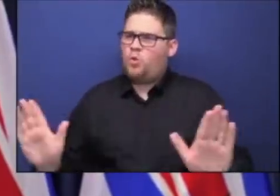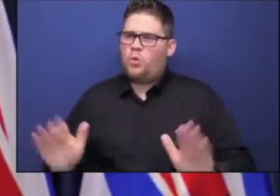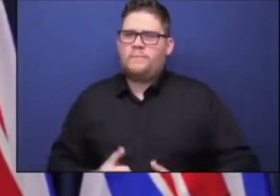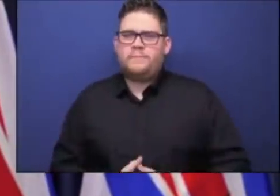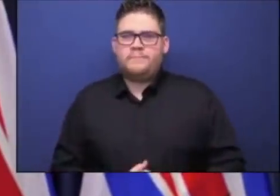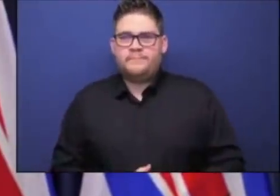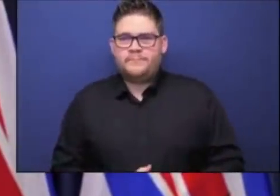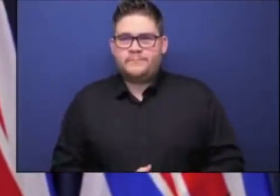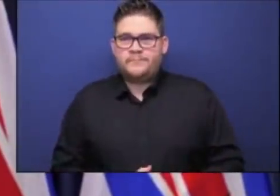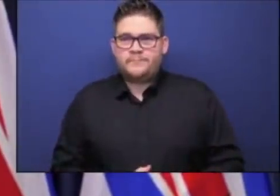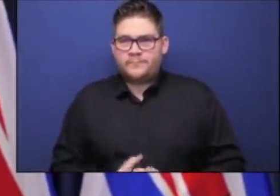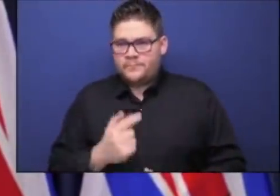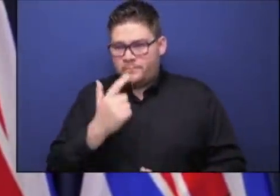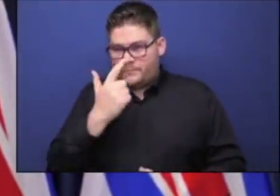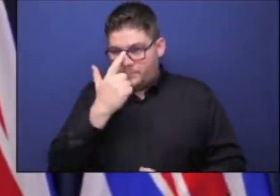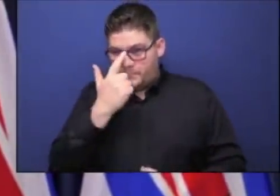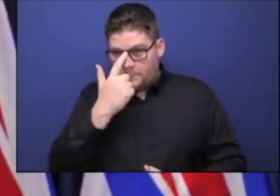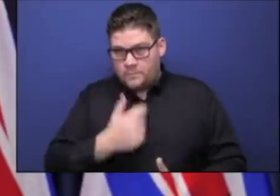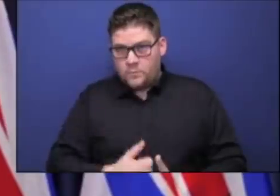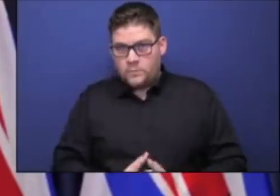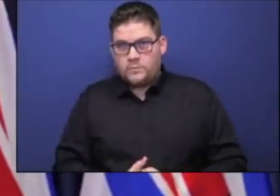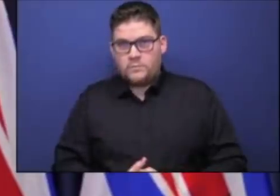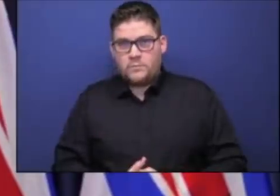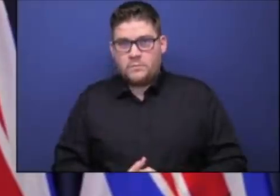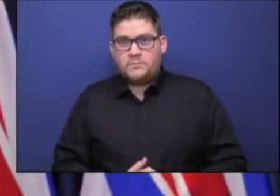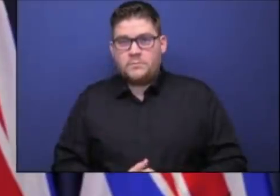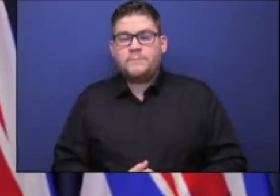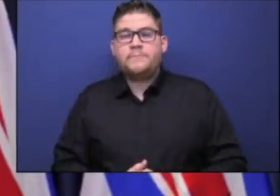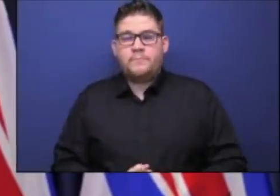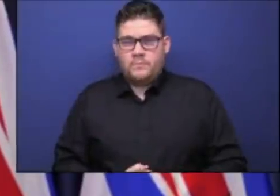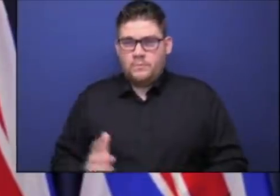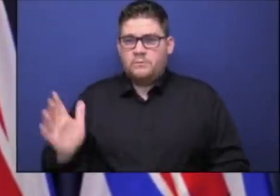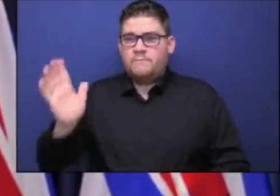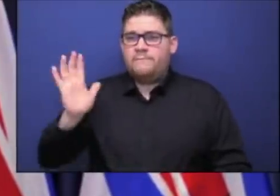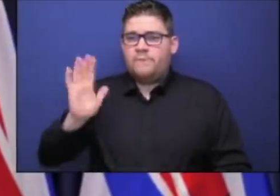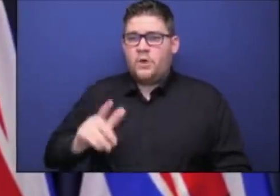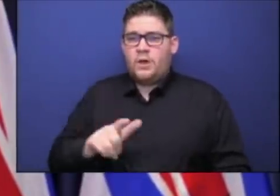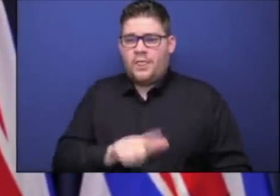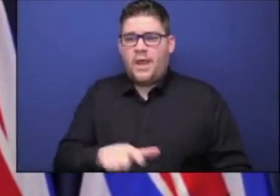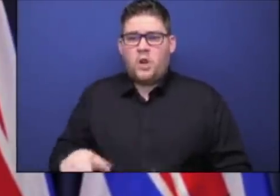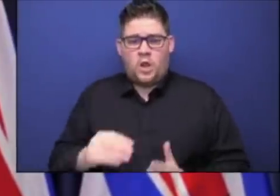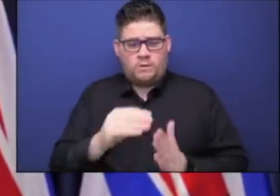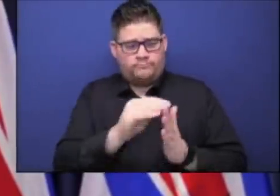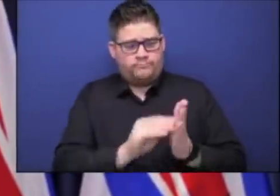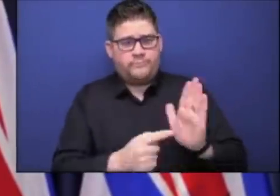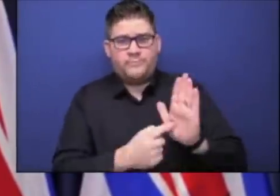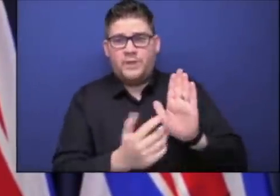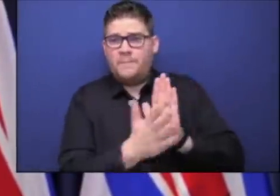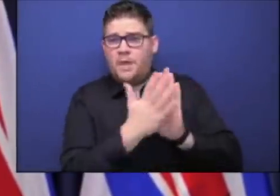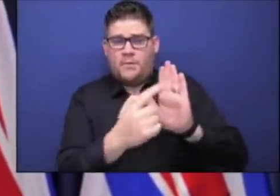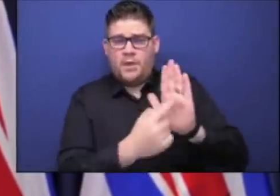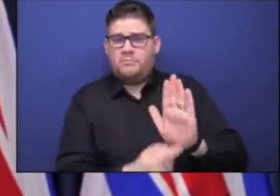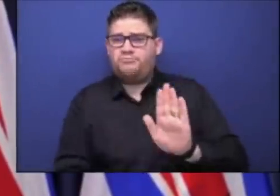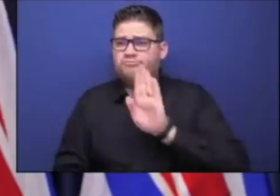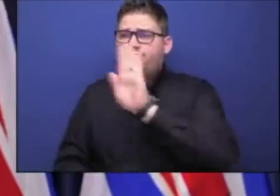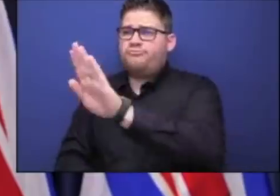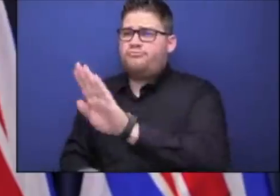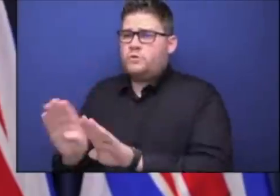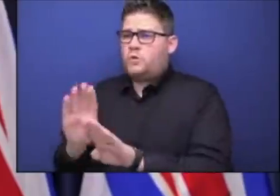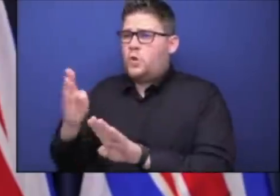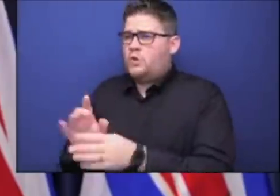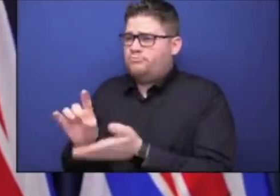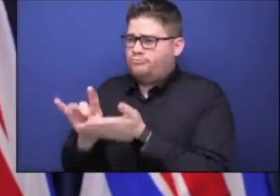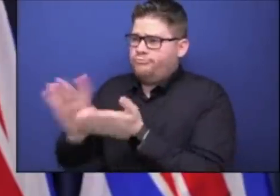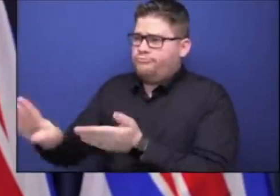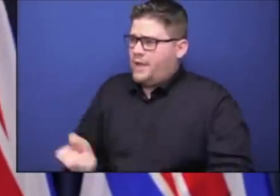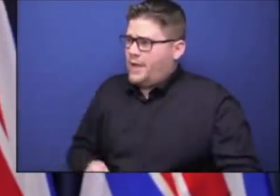of paper and slap it on the door and say, you're evicted because I want to do some renos, which may or may not exist. Now they're going to actually have to apply